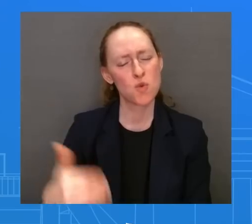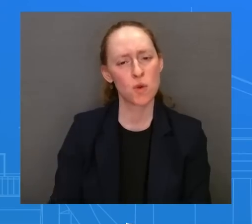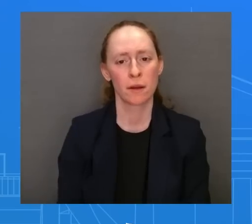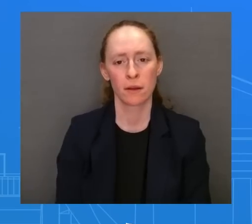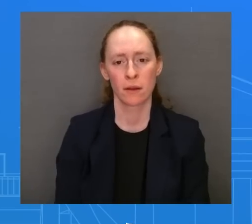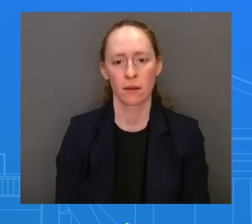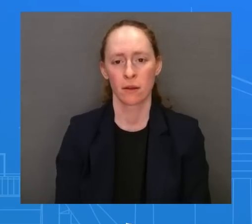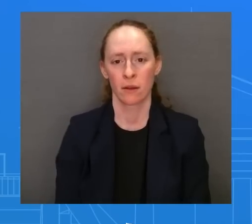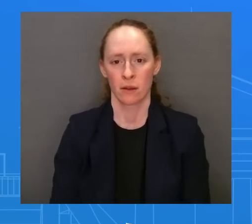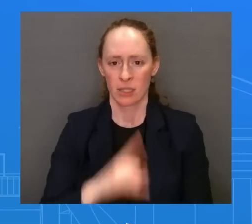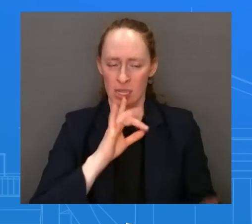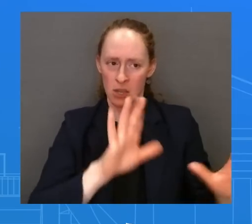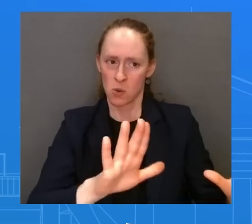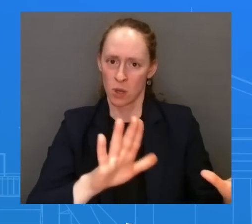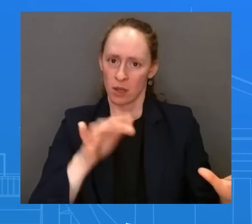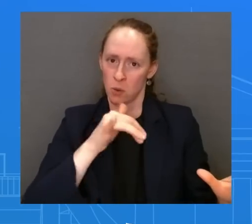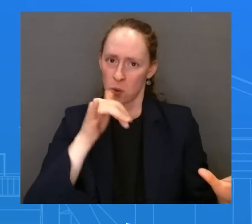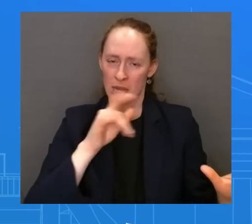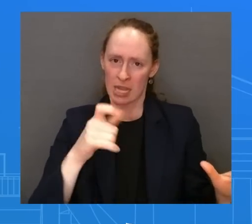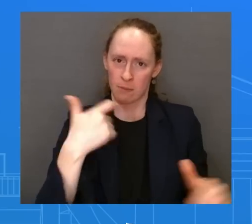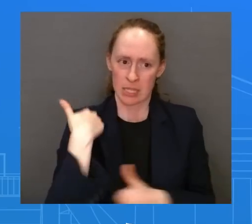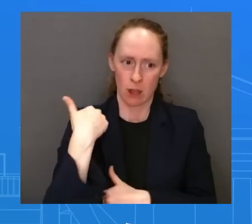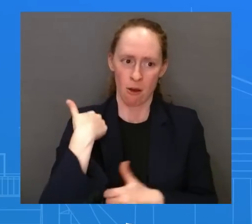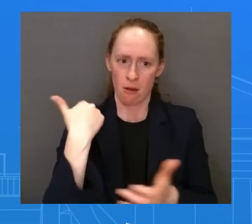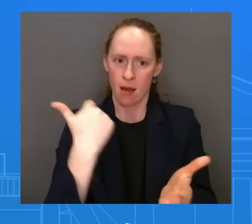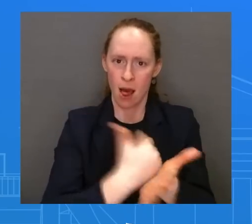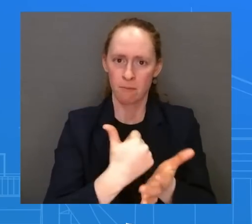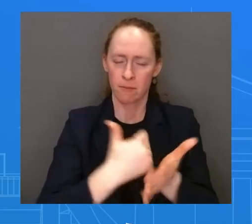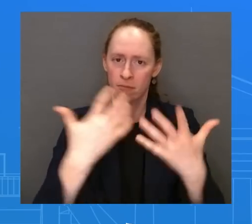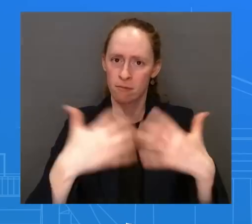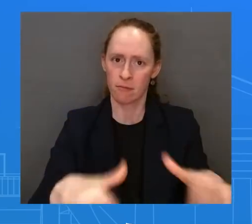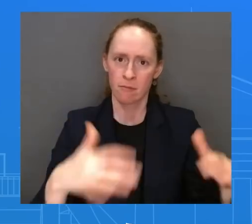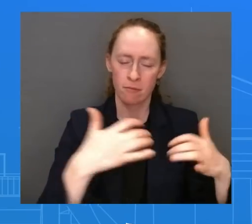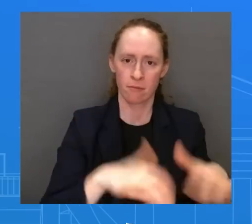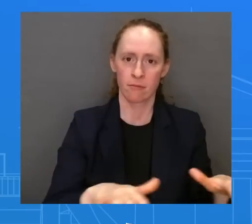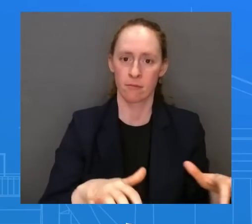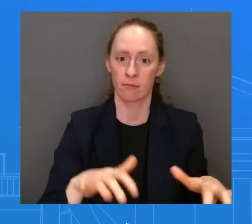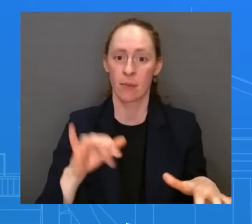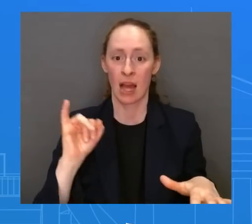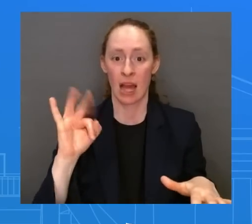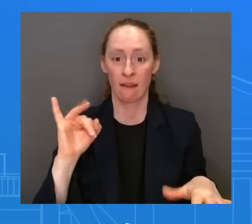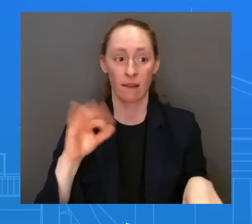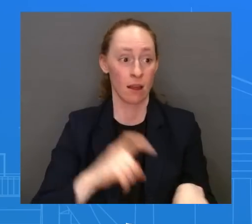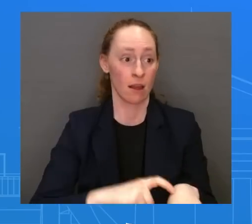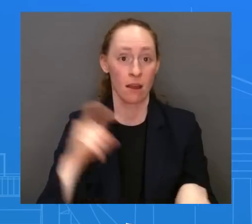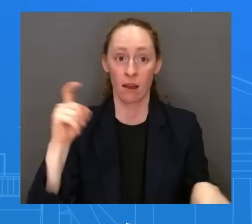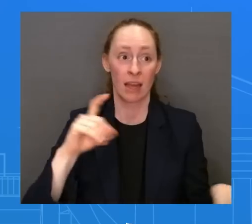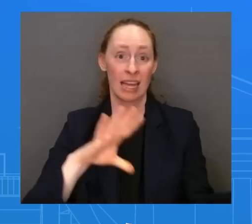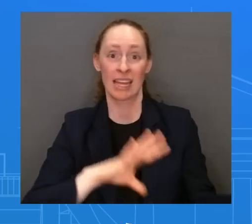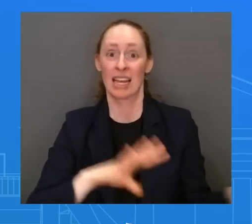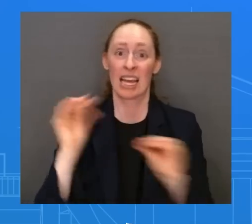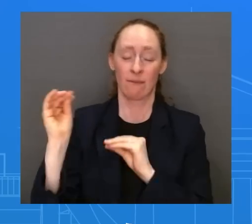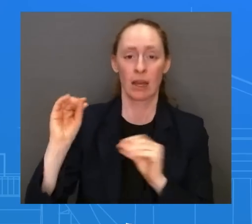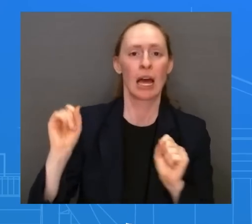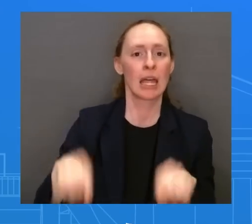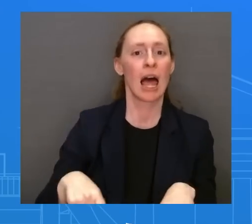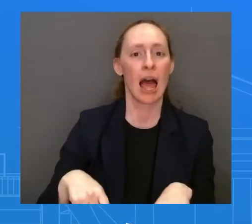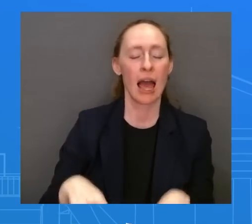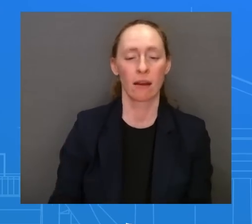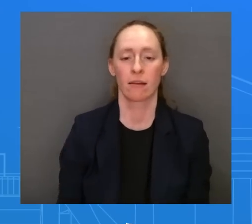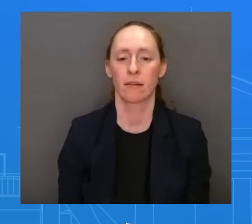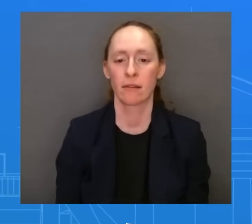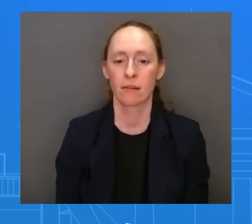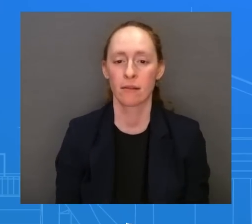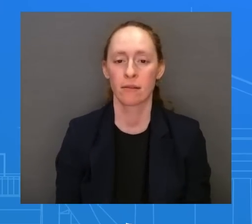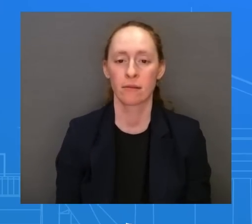that if we had to go in and conduct an evacuation they could do that and you know how fast they got there 48 Hours when we ordered a Neo